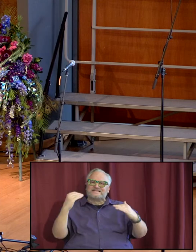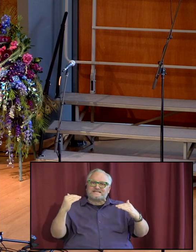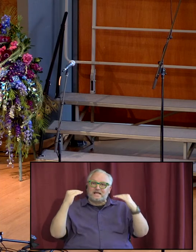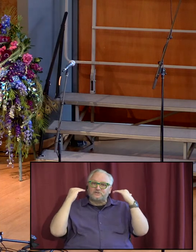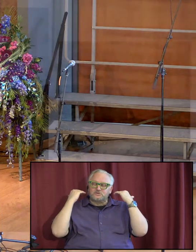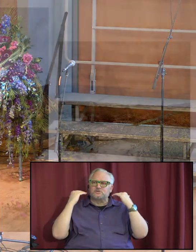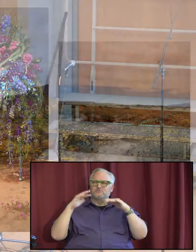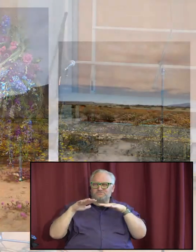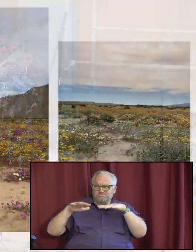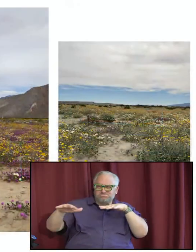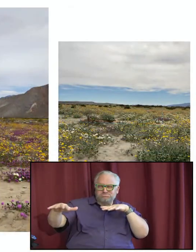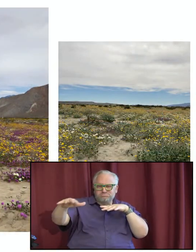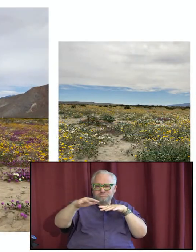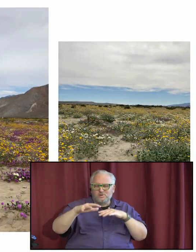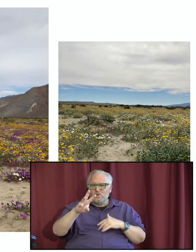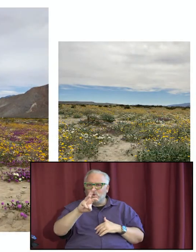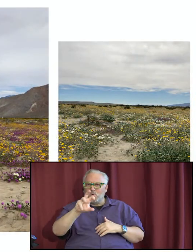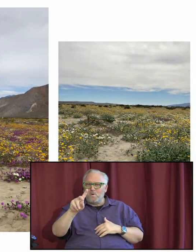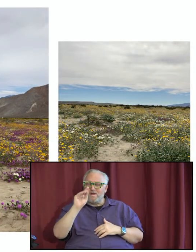wildflowers bloom.